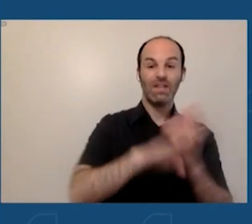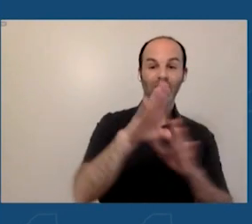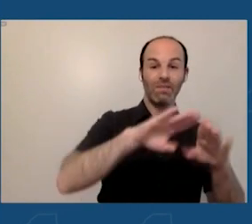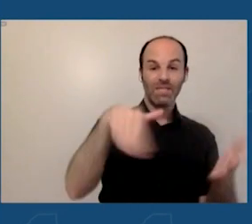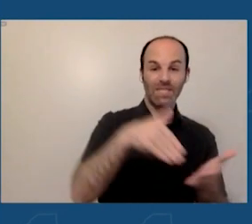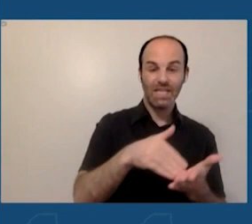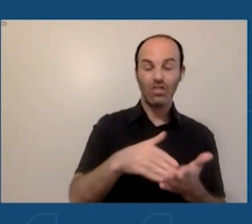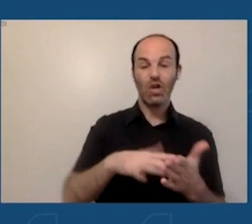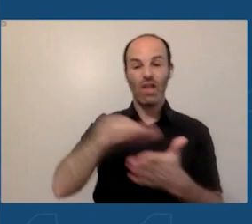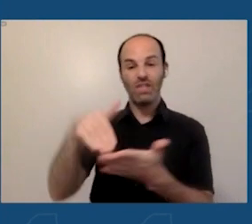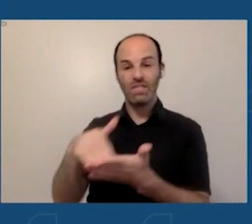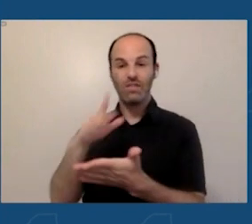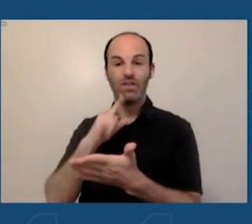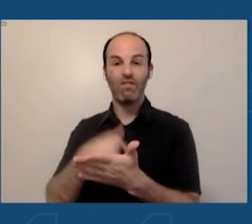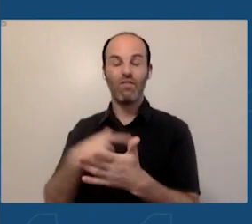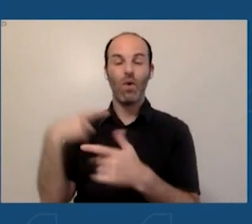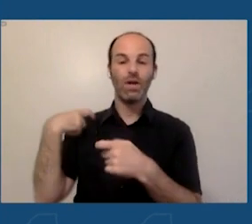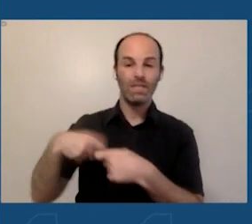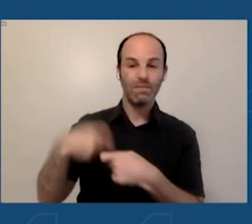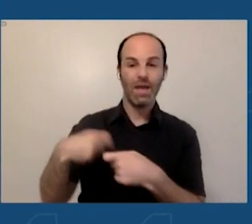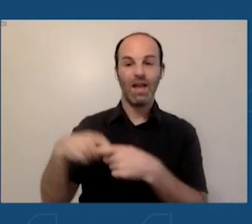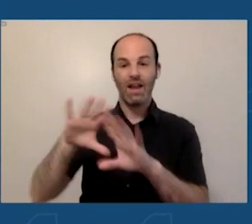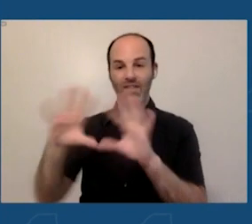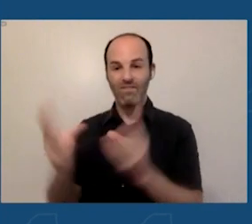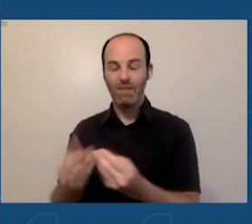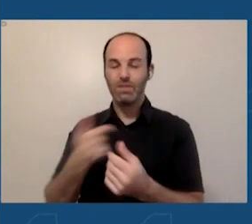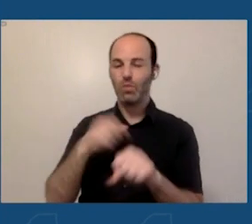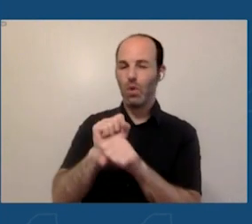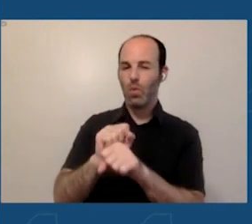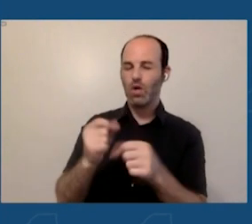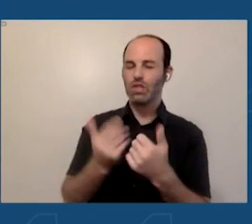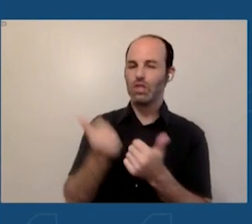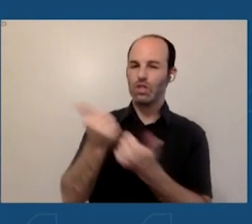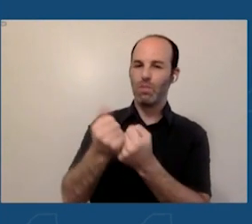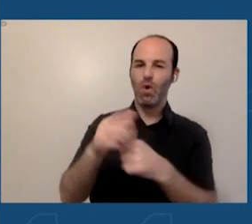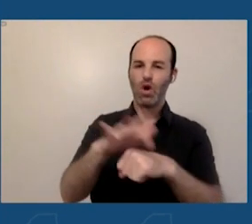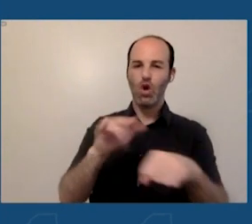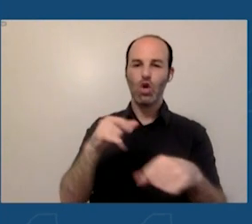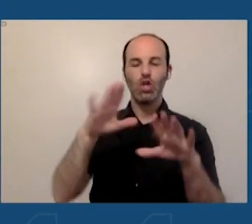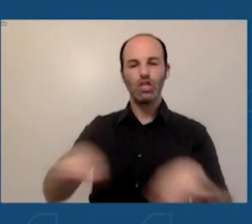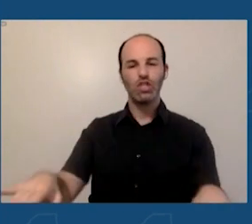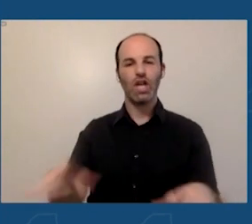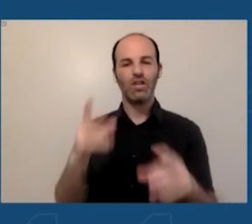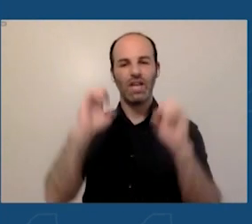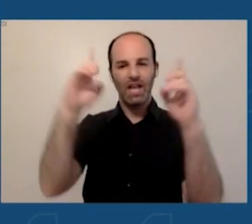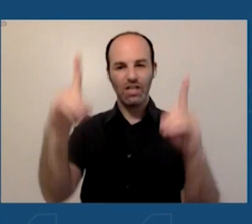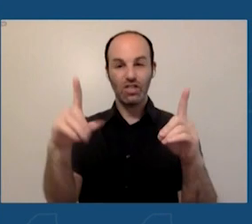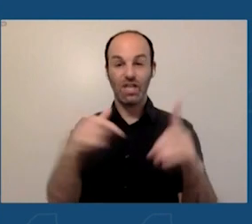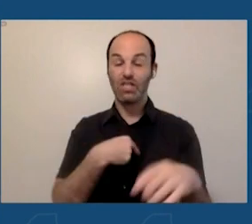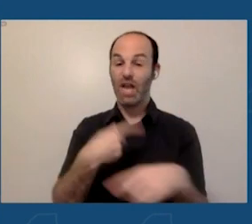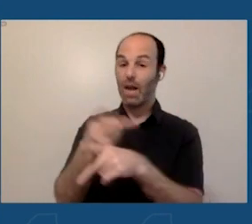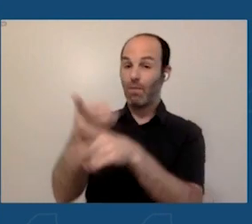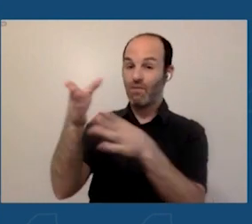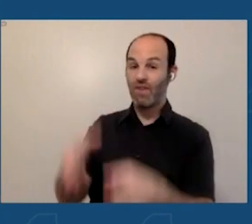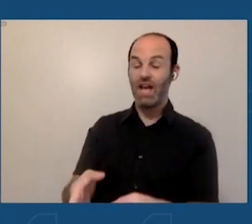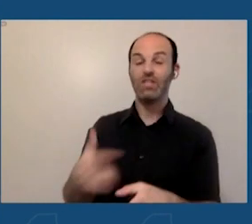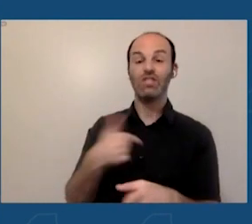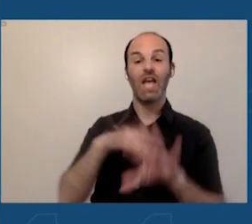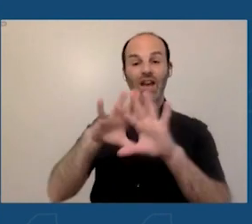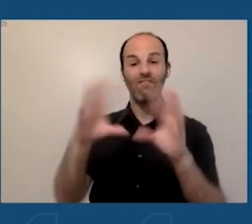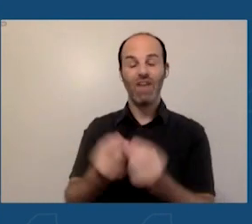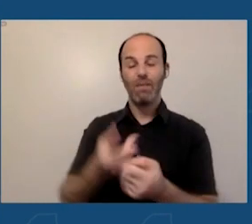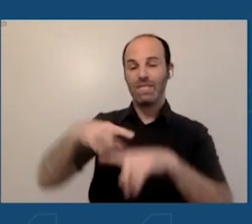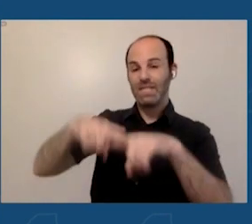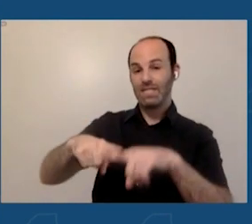we work to support early childhood education and child care providers in New York City and the families that rely on them